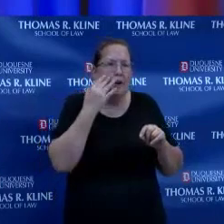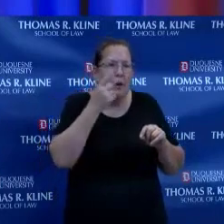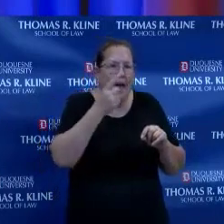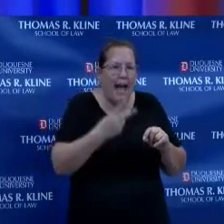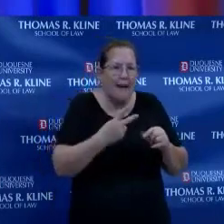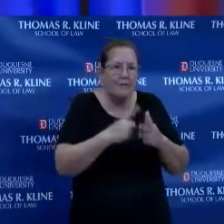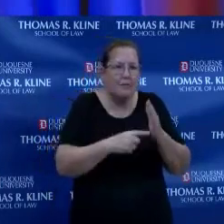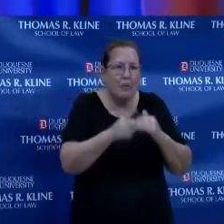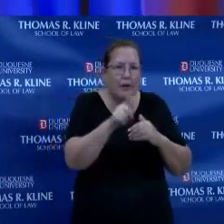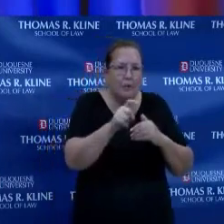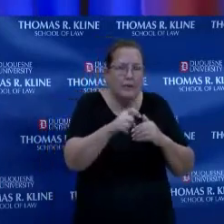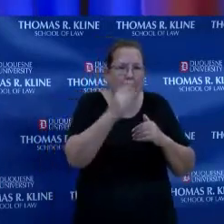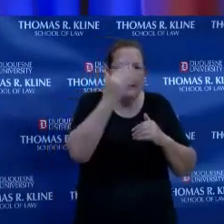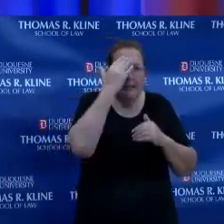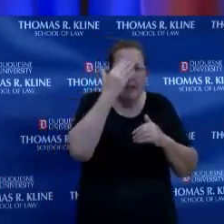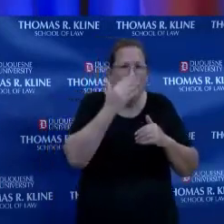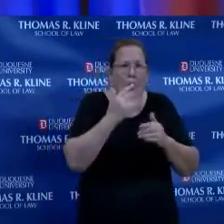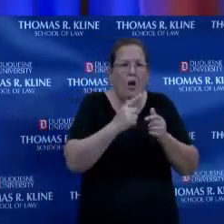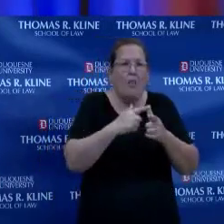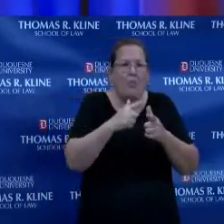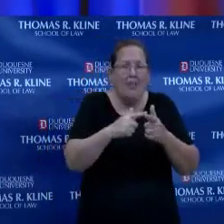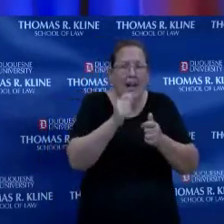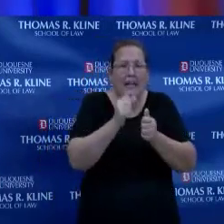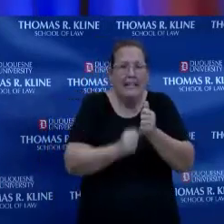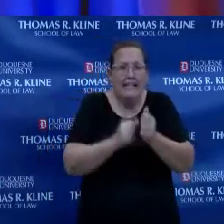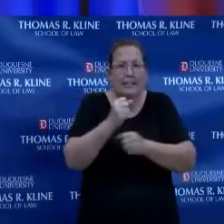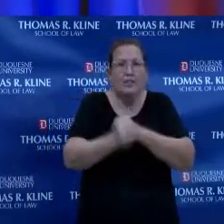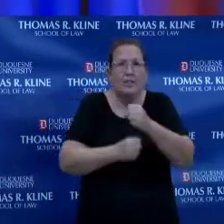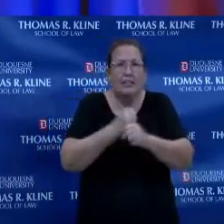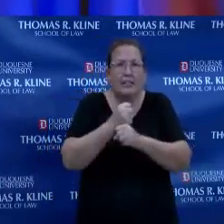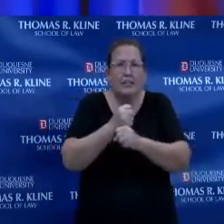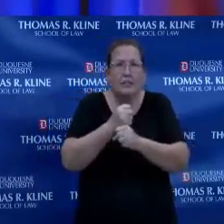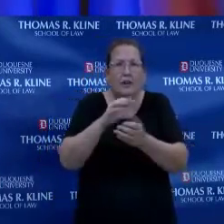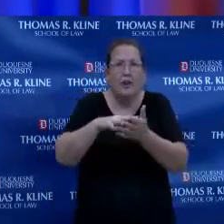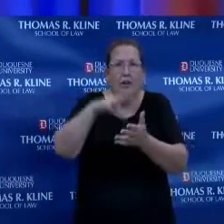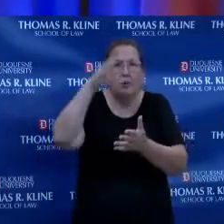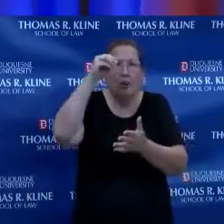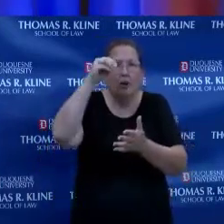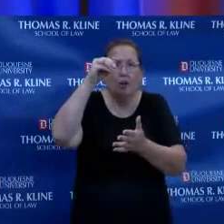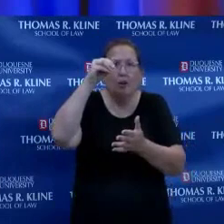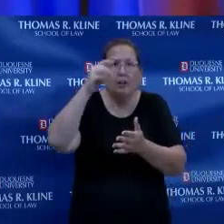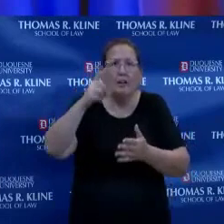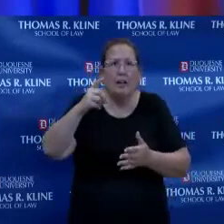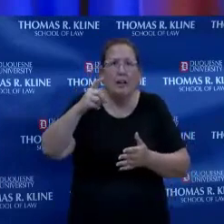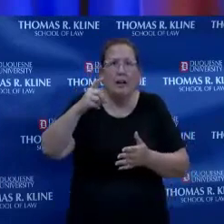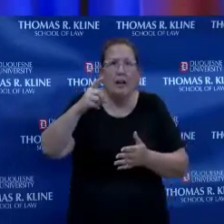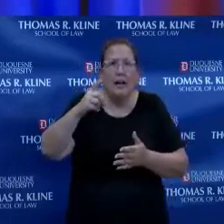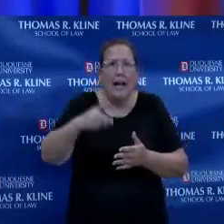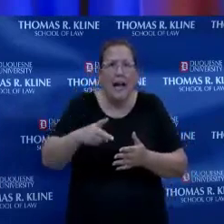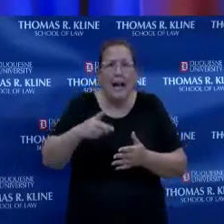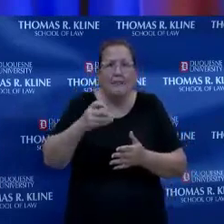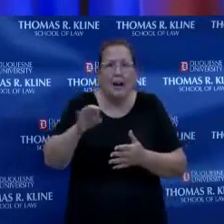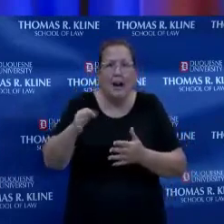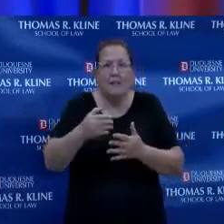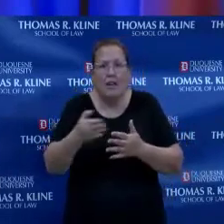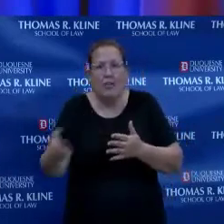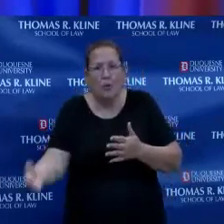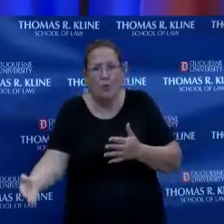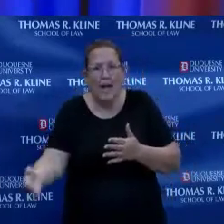then each progressive year, you learn half of the